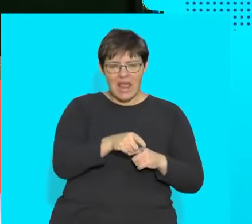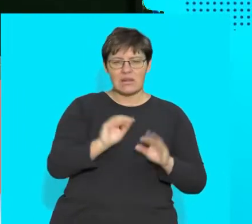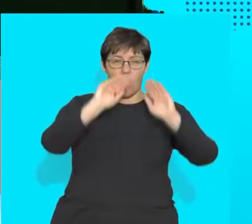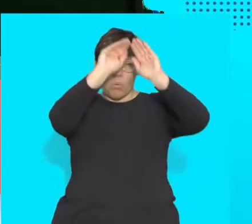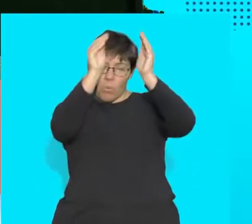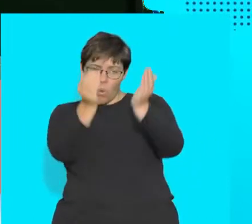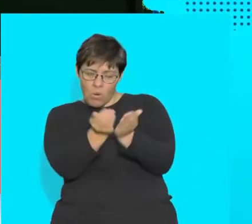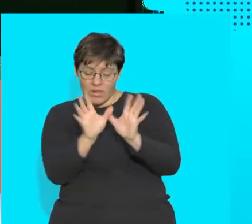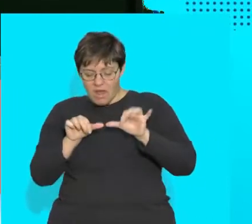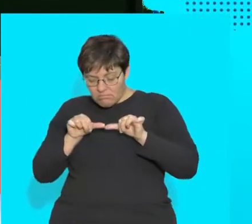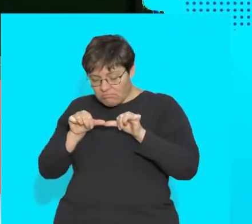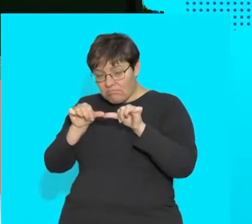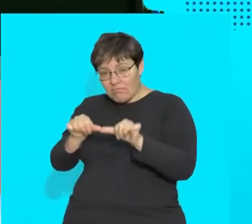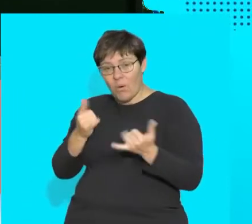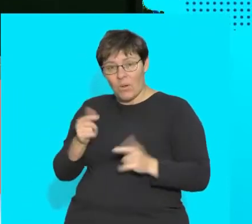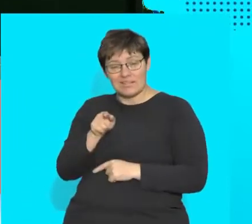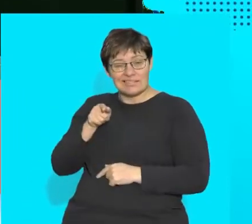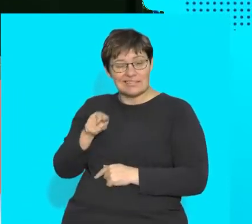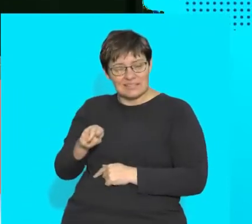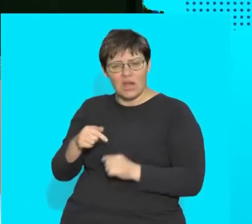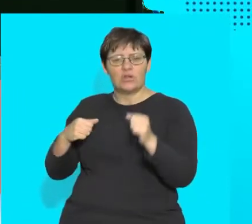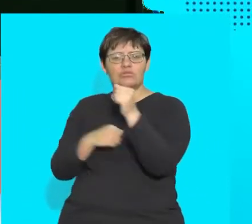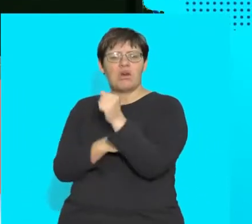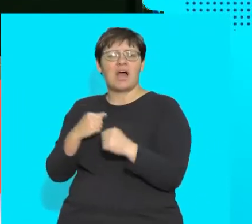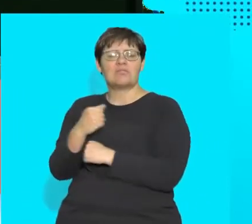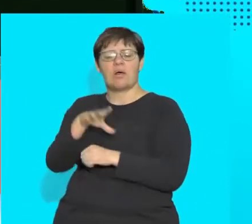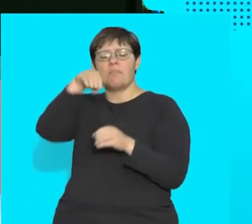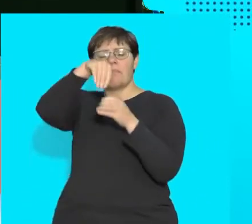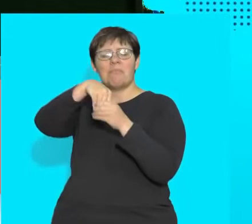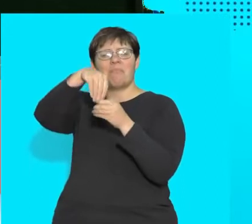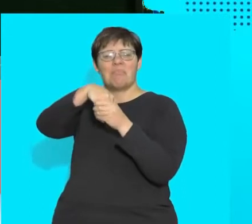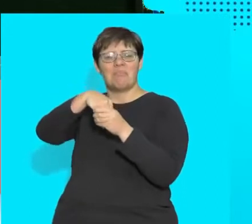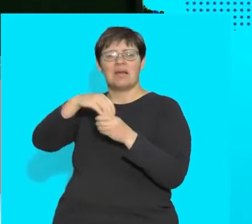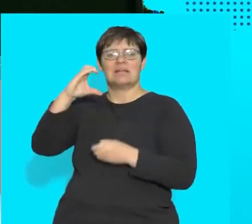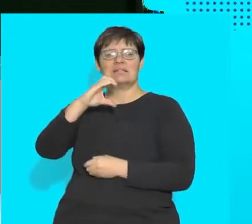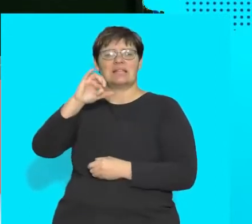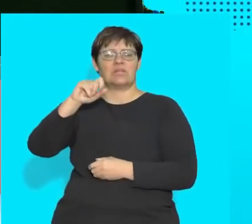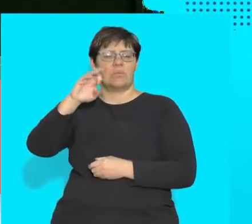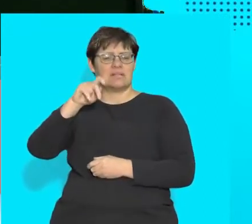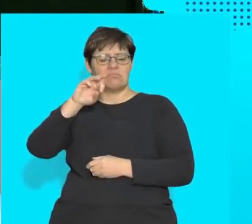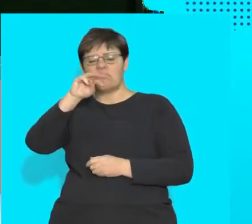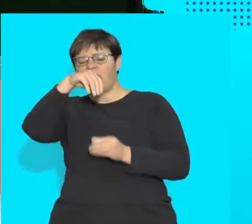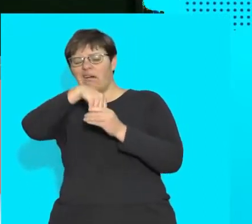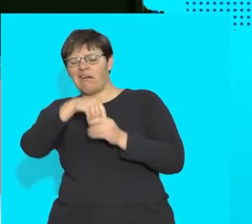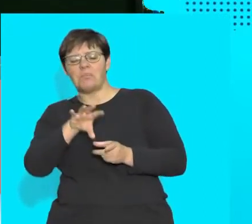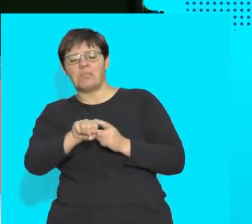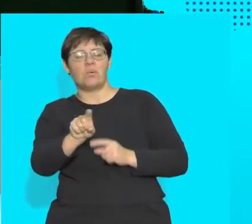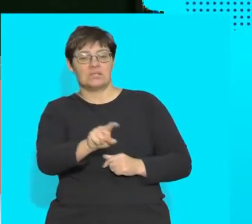cells. And now we're going to carry on looking at what structures can we find inside the cell.